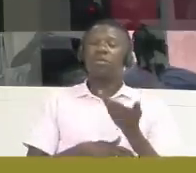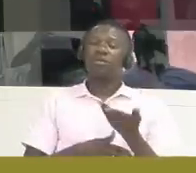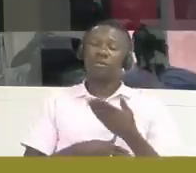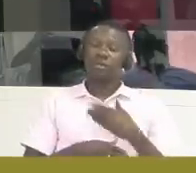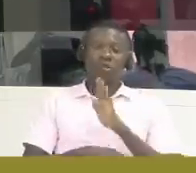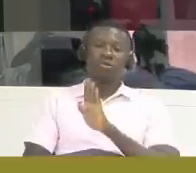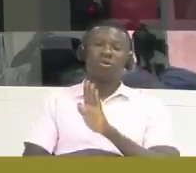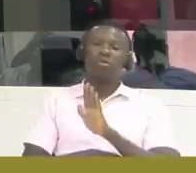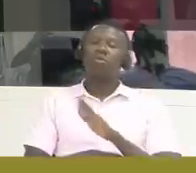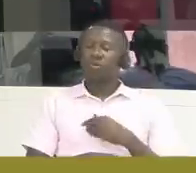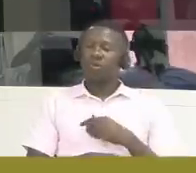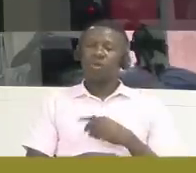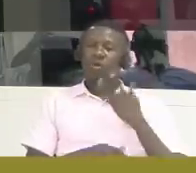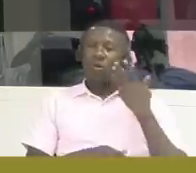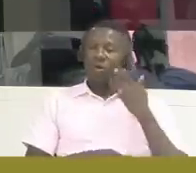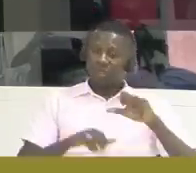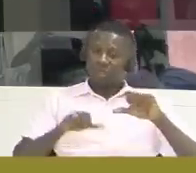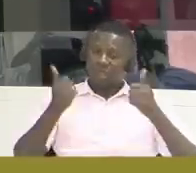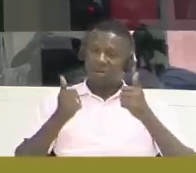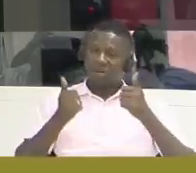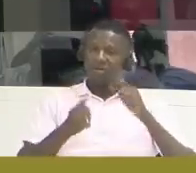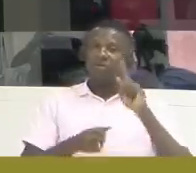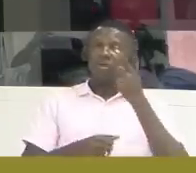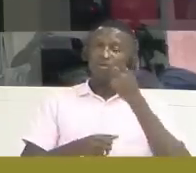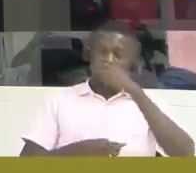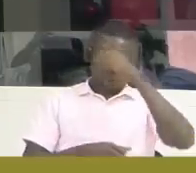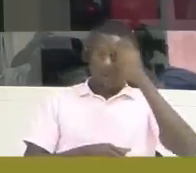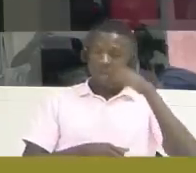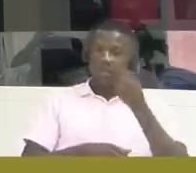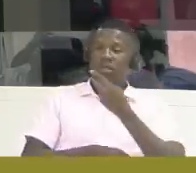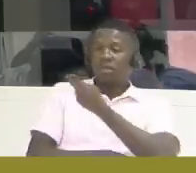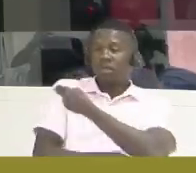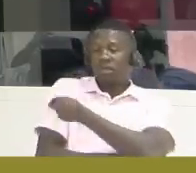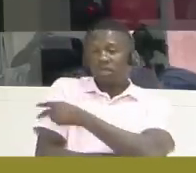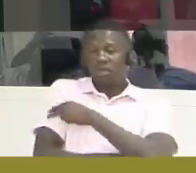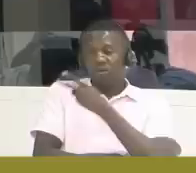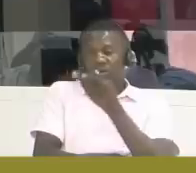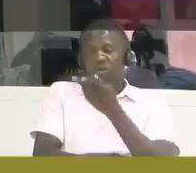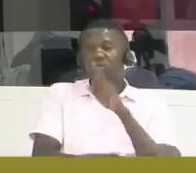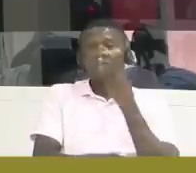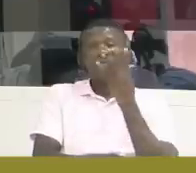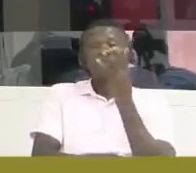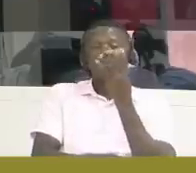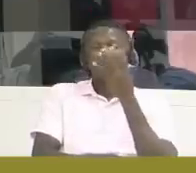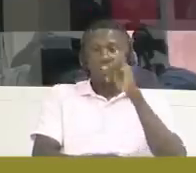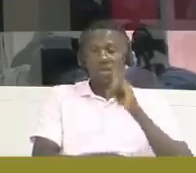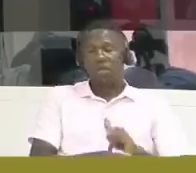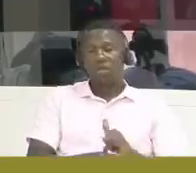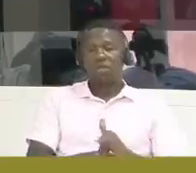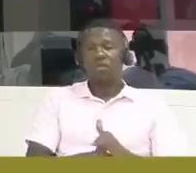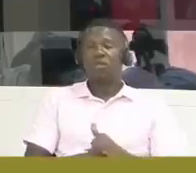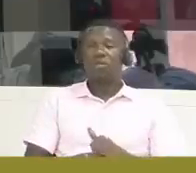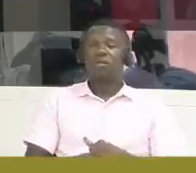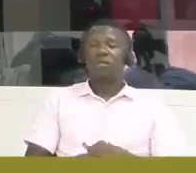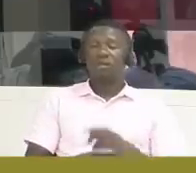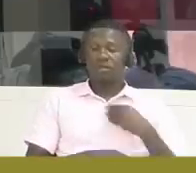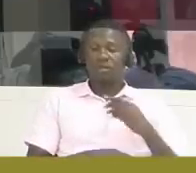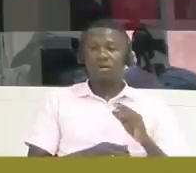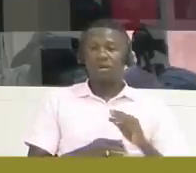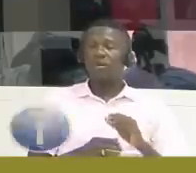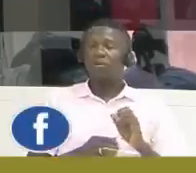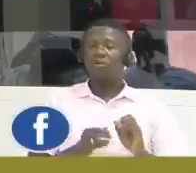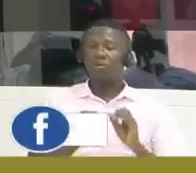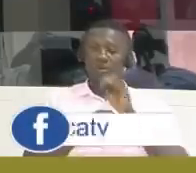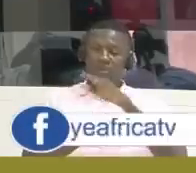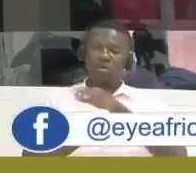working I first worked at the Red Cross for 4 years. Then after I proceed to Gamtel. So